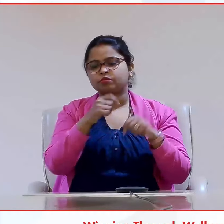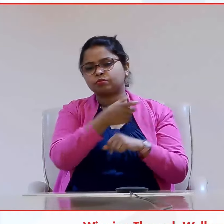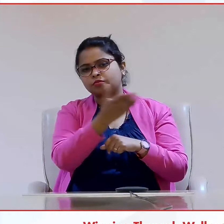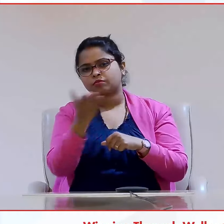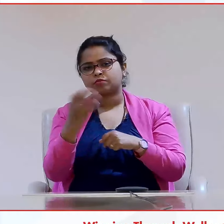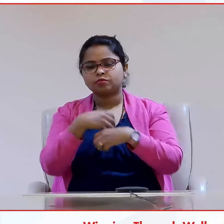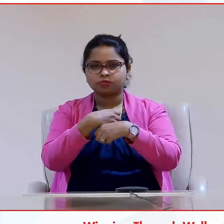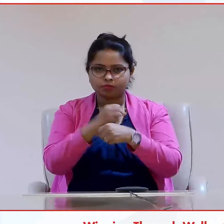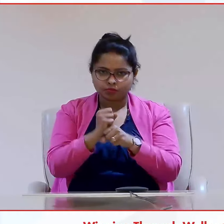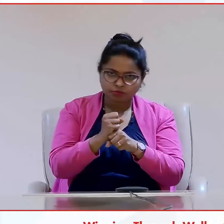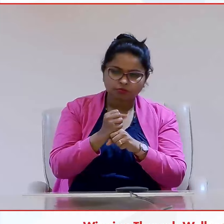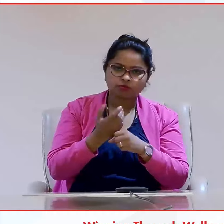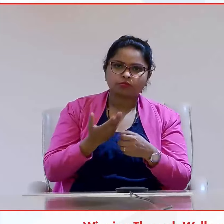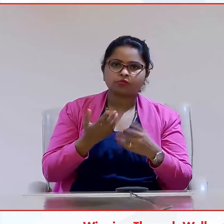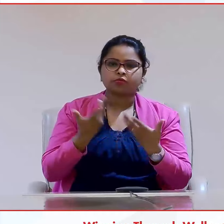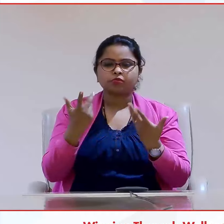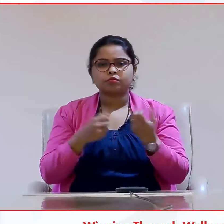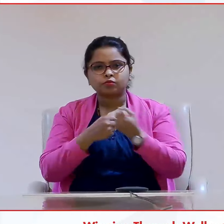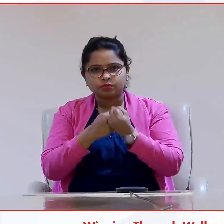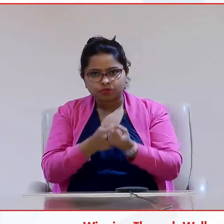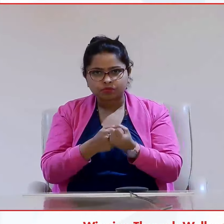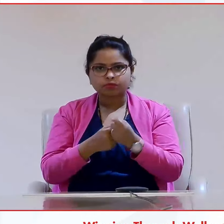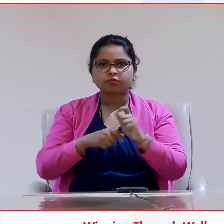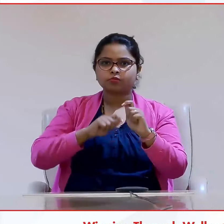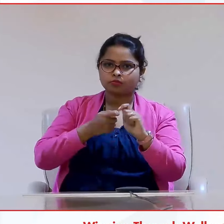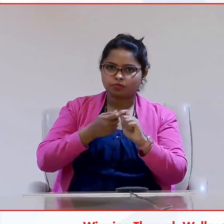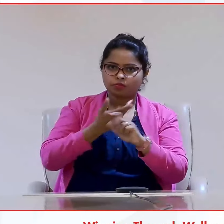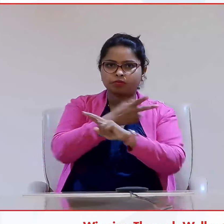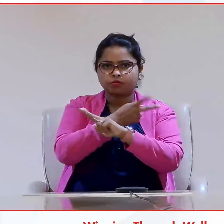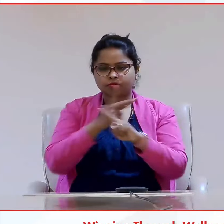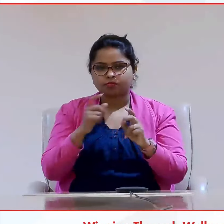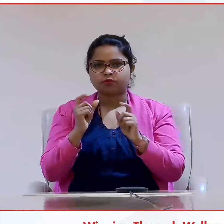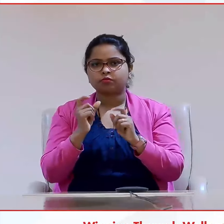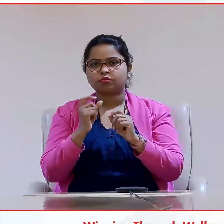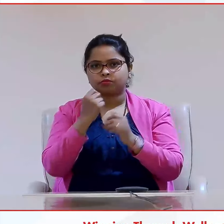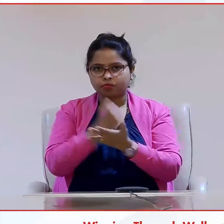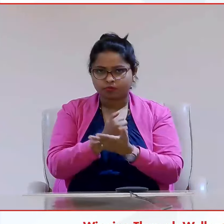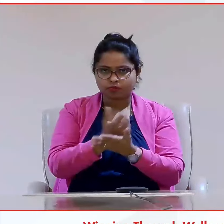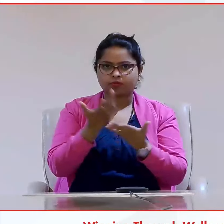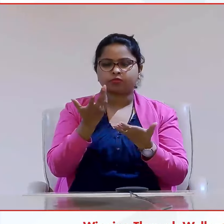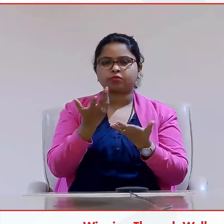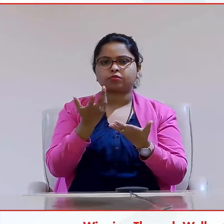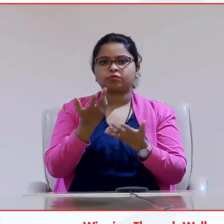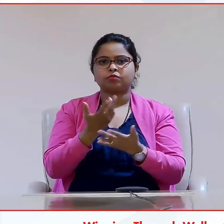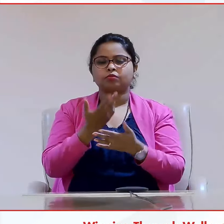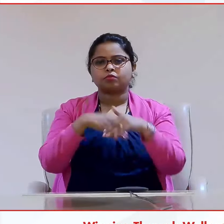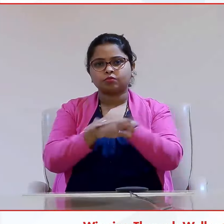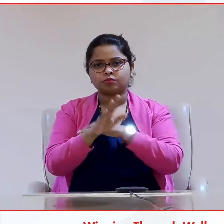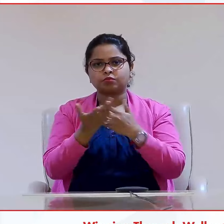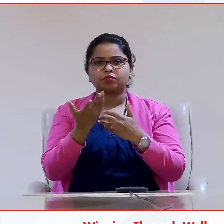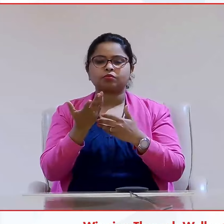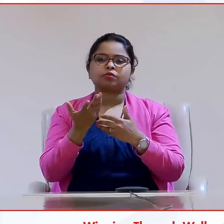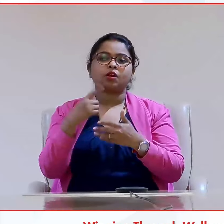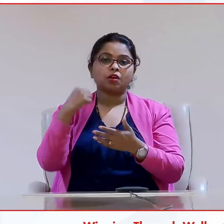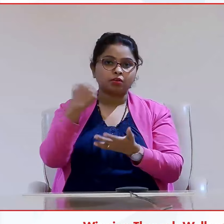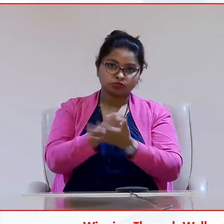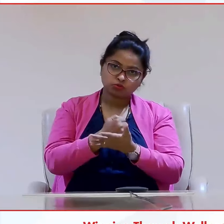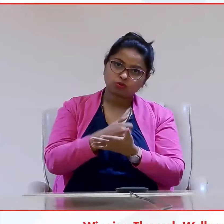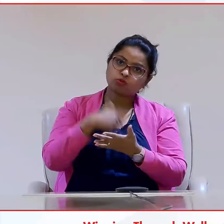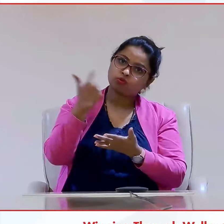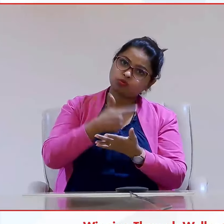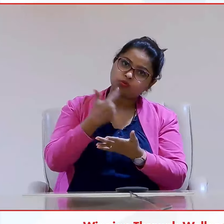a huge ecosystem supported by technology within the bank. And I'm sure that, this person who has